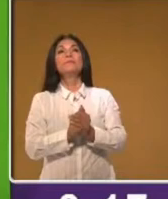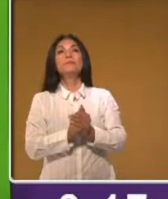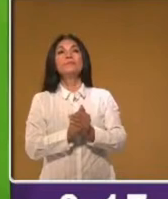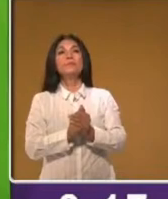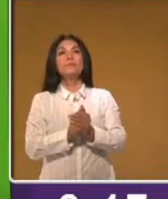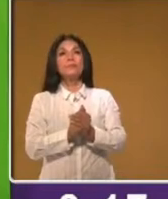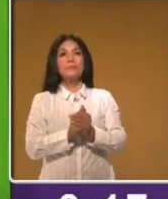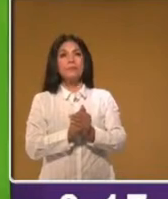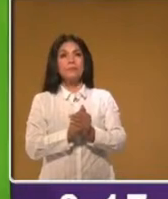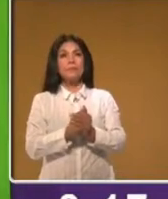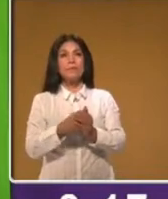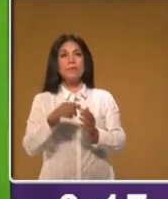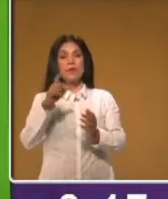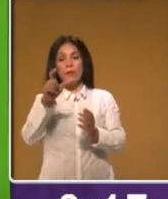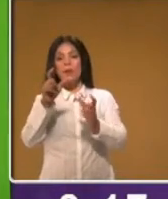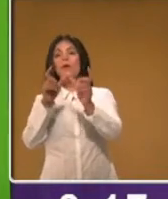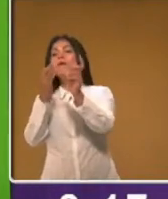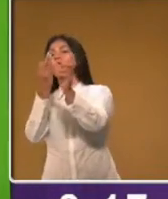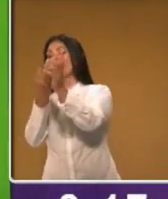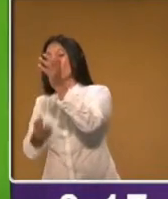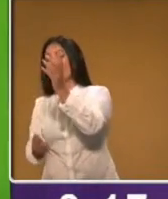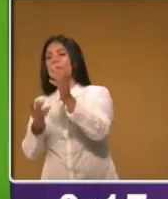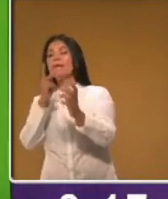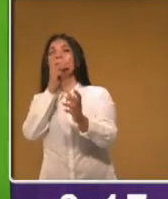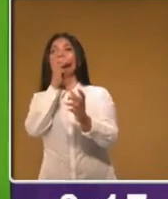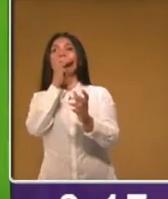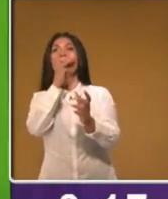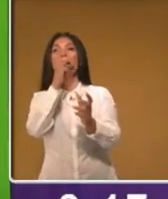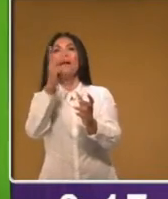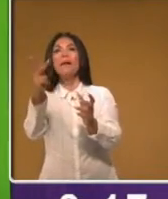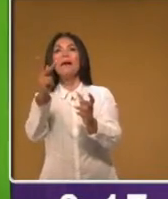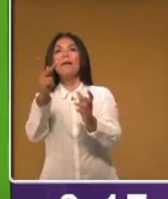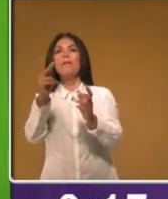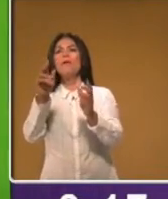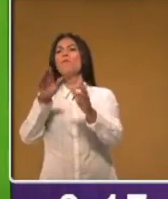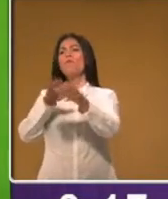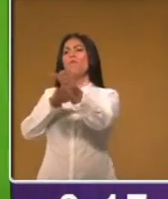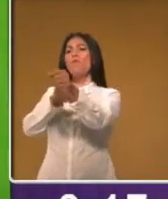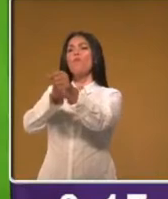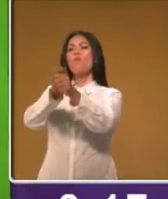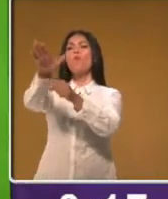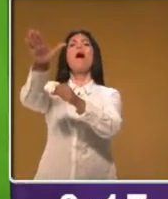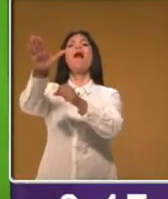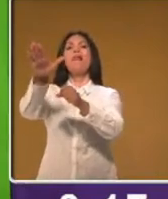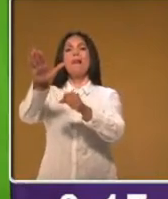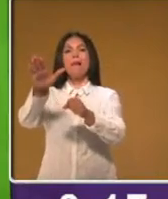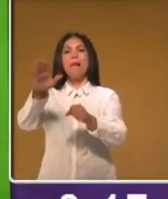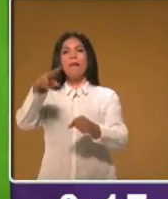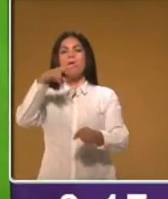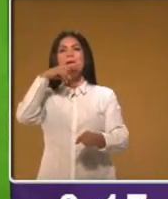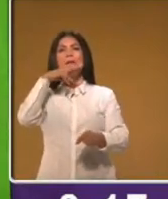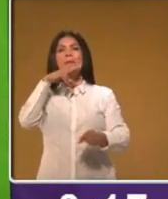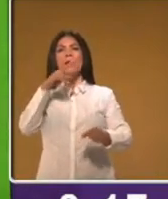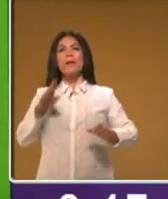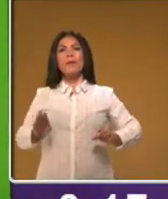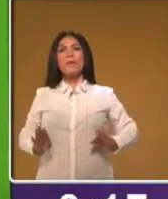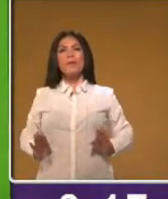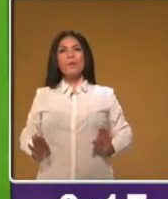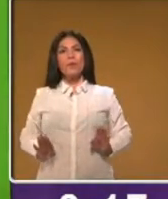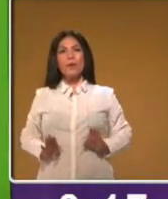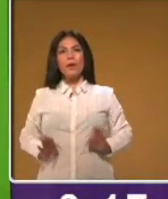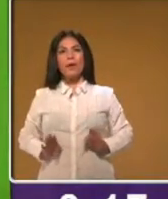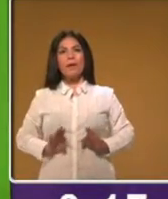talking about he, about she, we have to include, we have to add the S at the verb. Like for